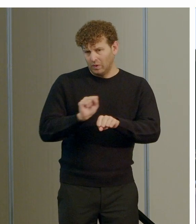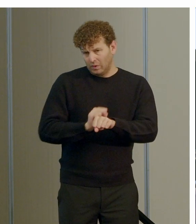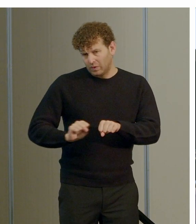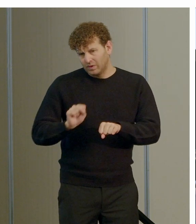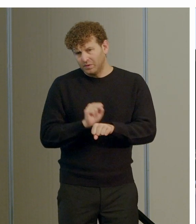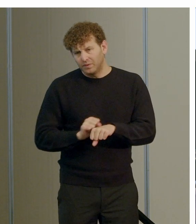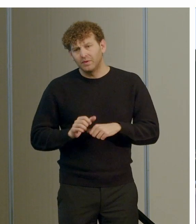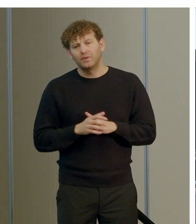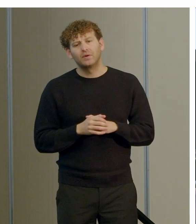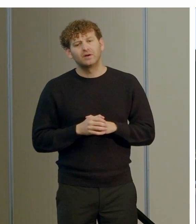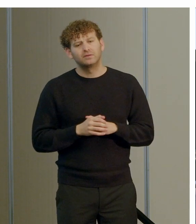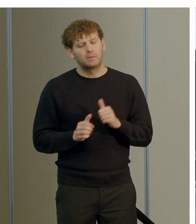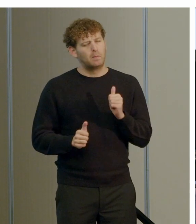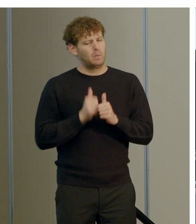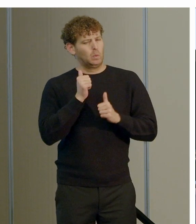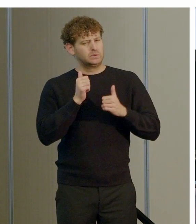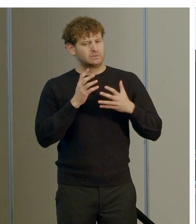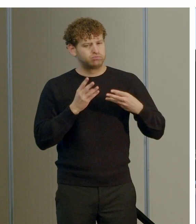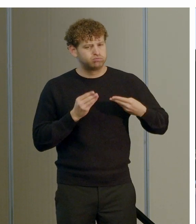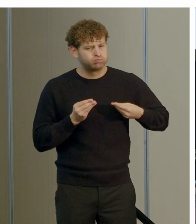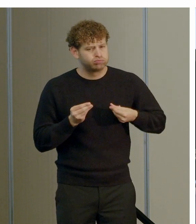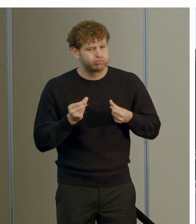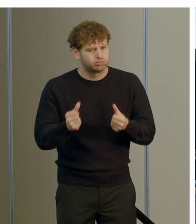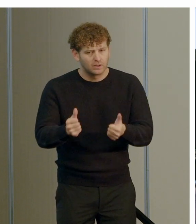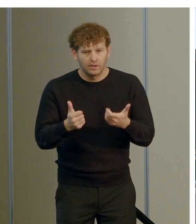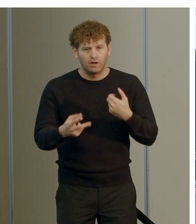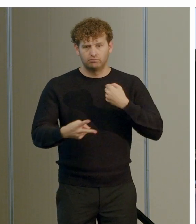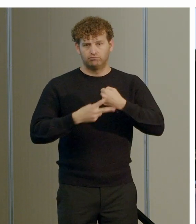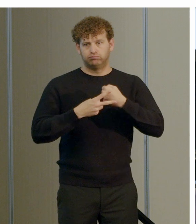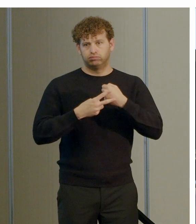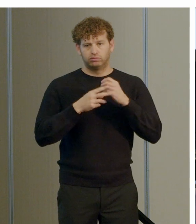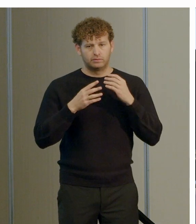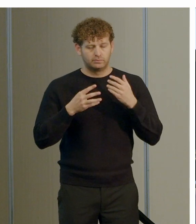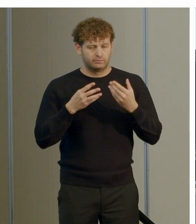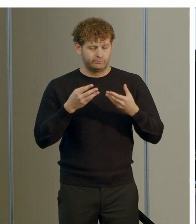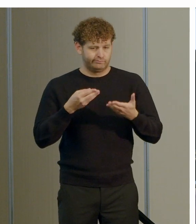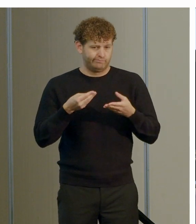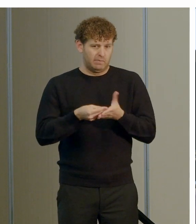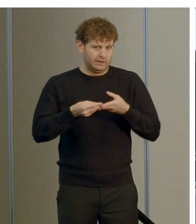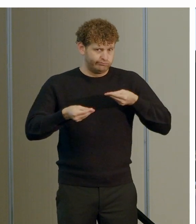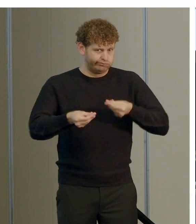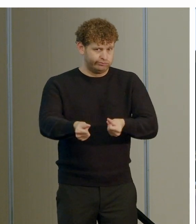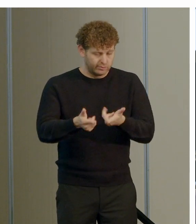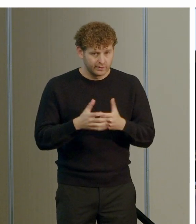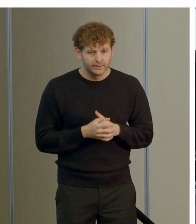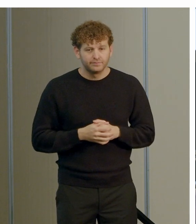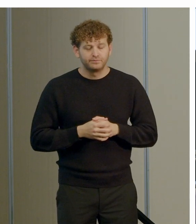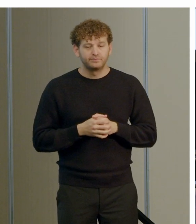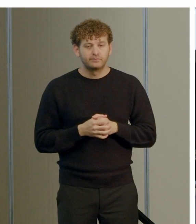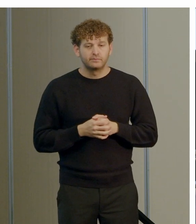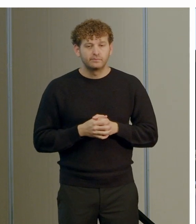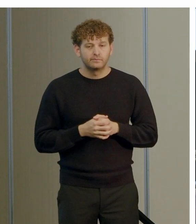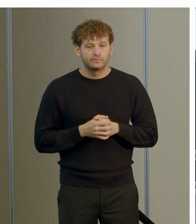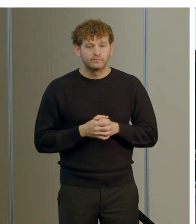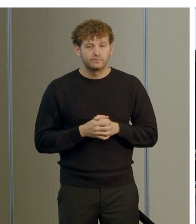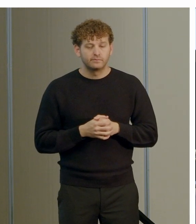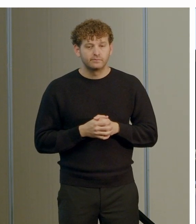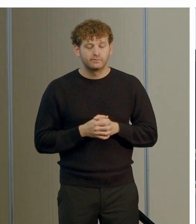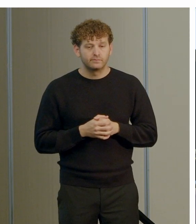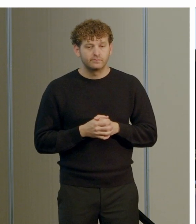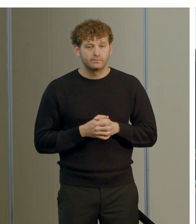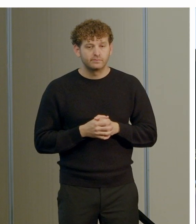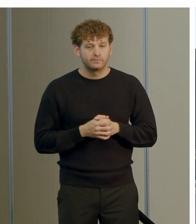efficient way. And by the way, you're looking at one or less than one